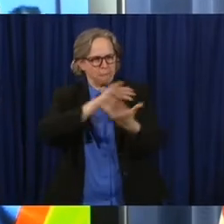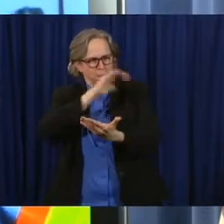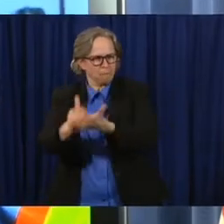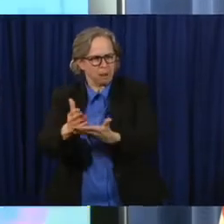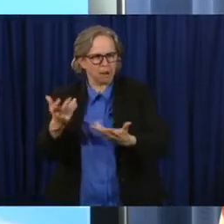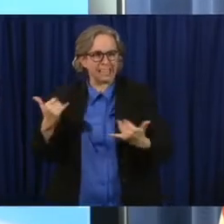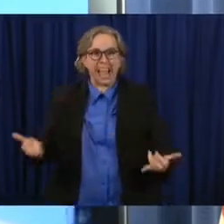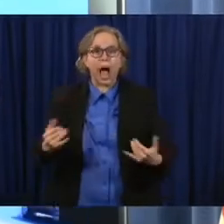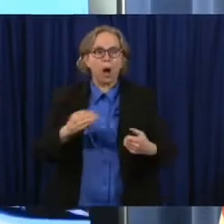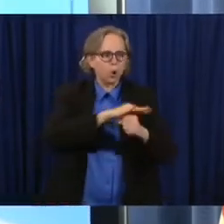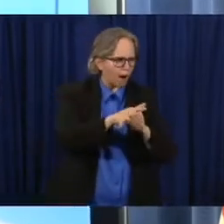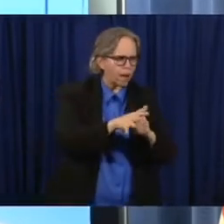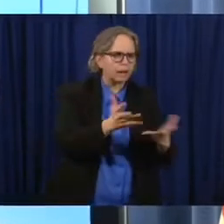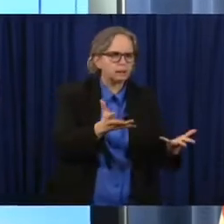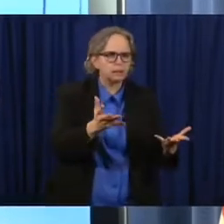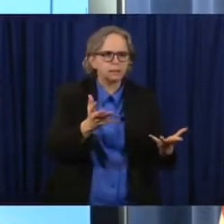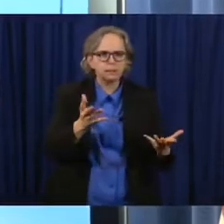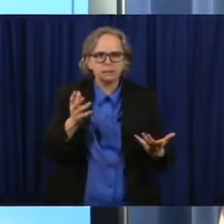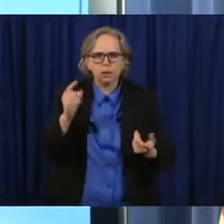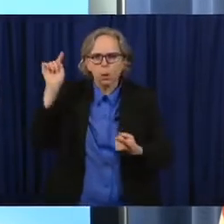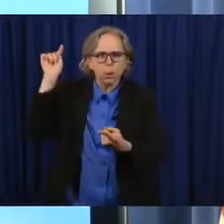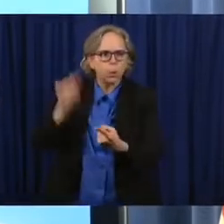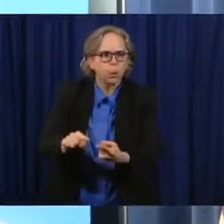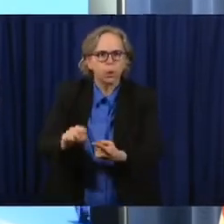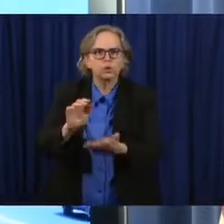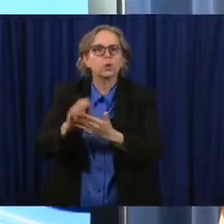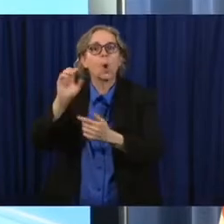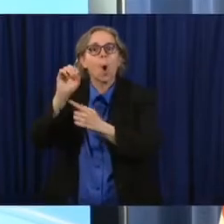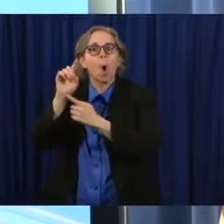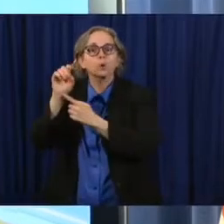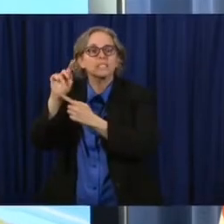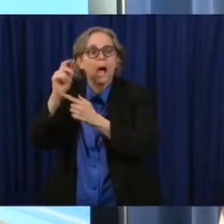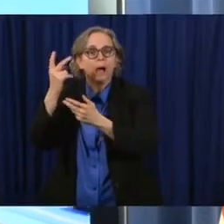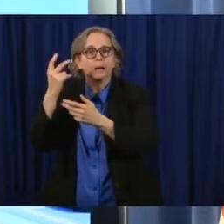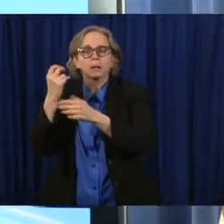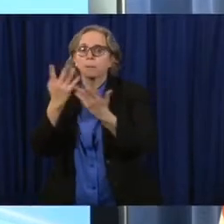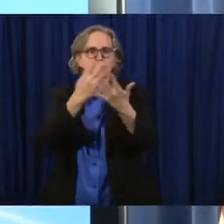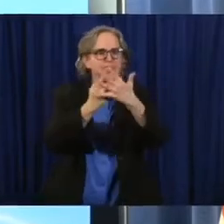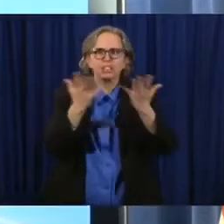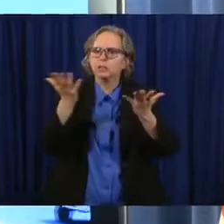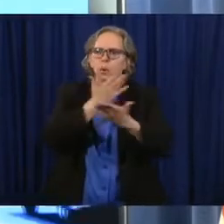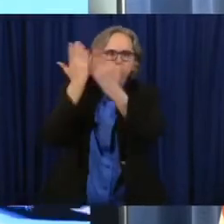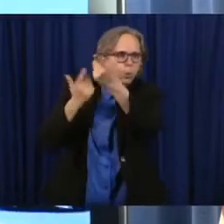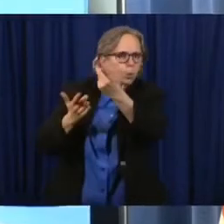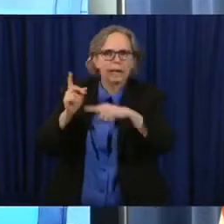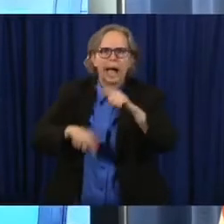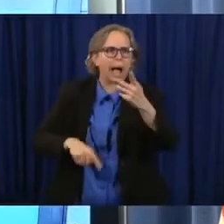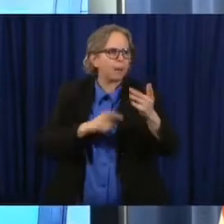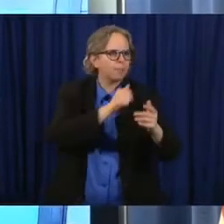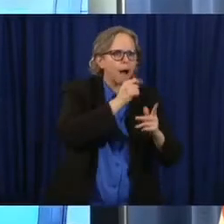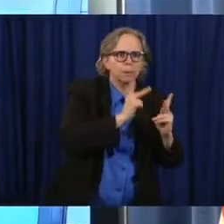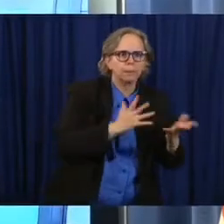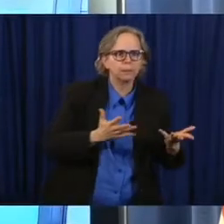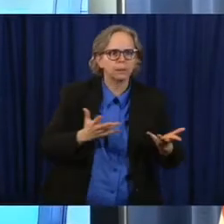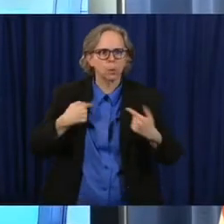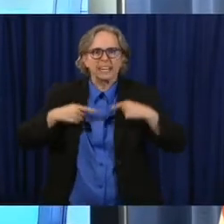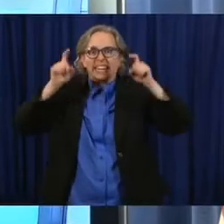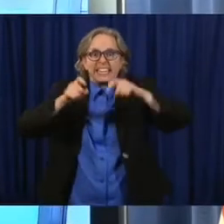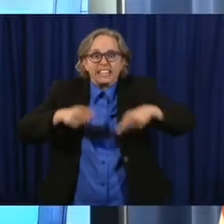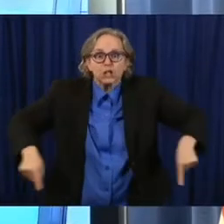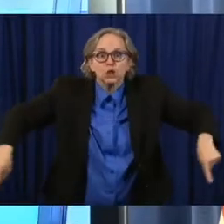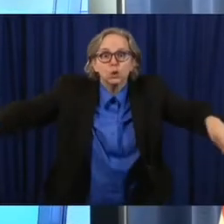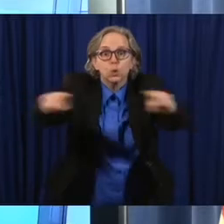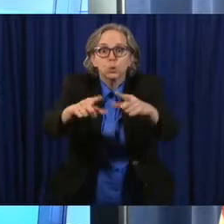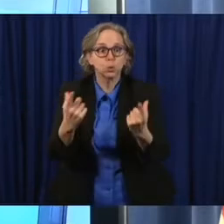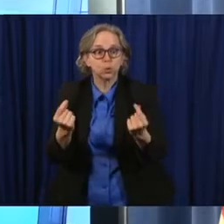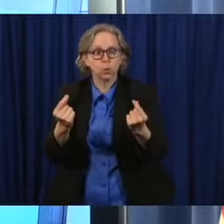So it is more important than ever to make sure that you are doing your part to prevent this pollution and keep Ohio beautiful. Please do not throw trash, including